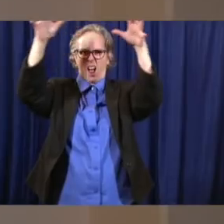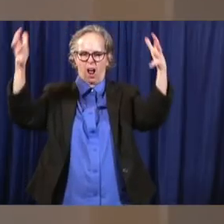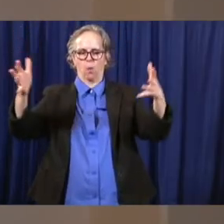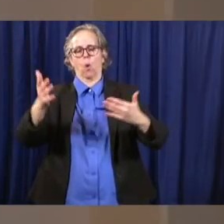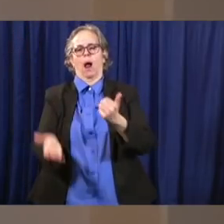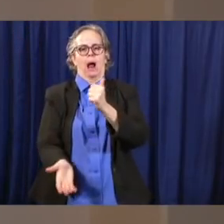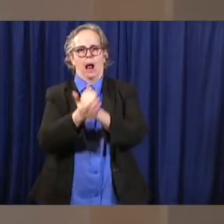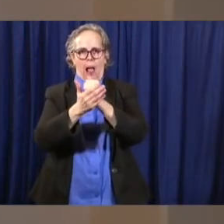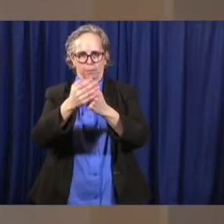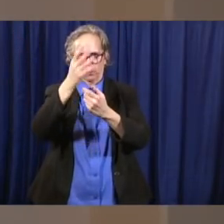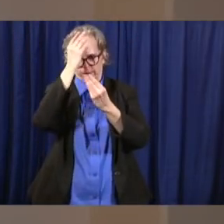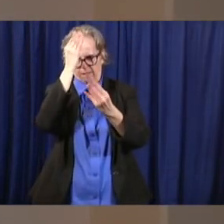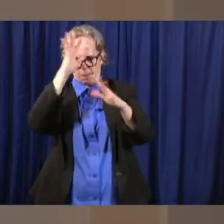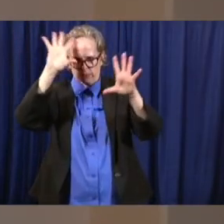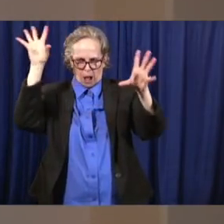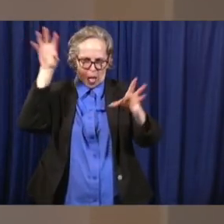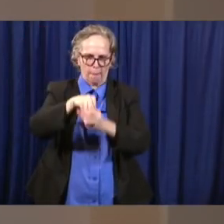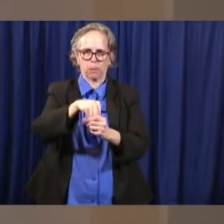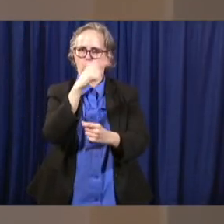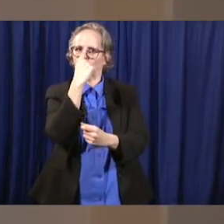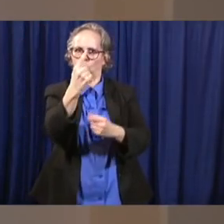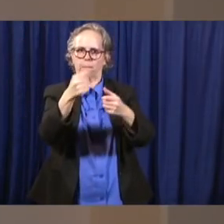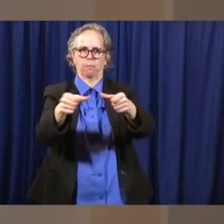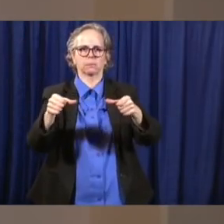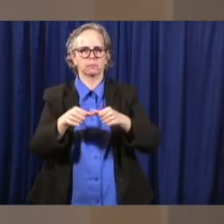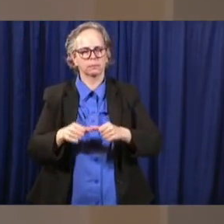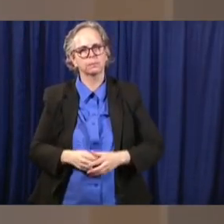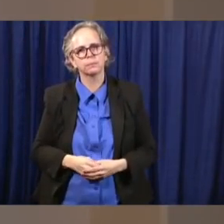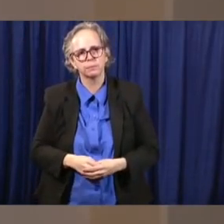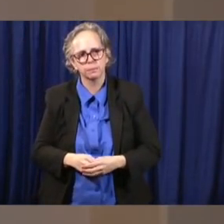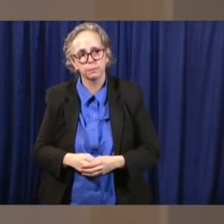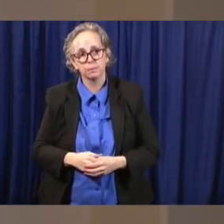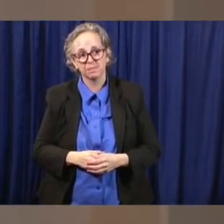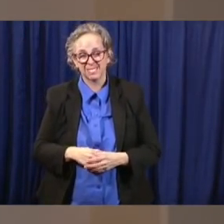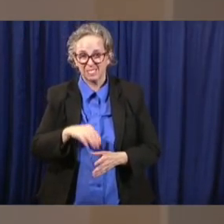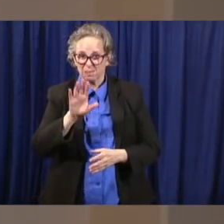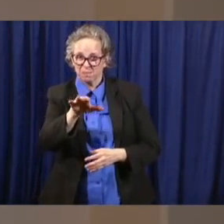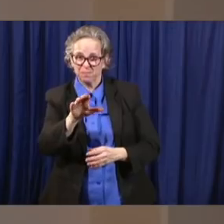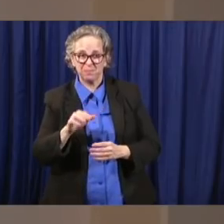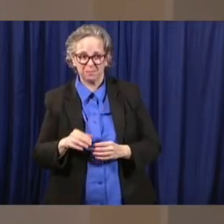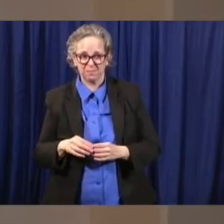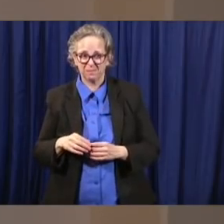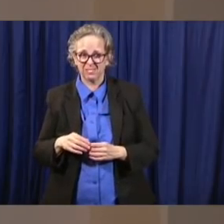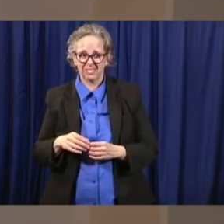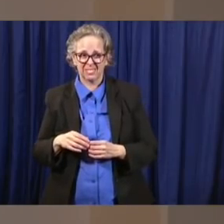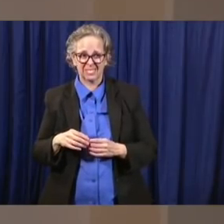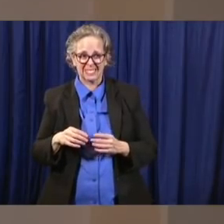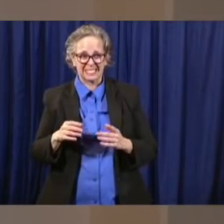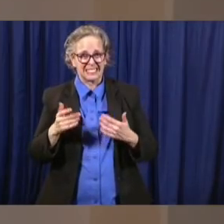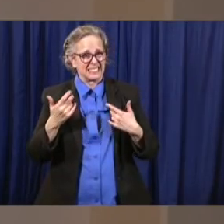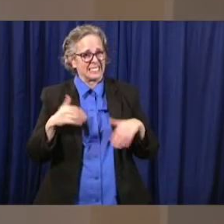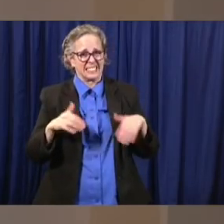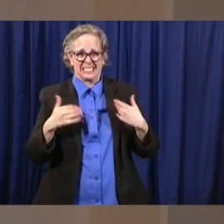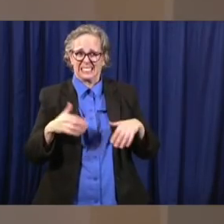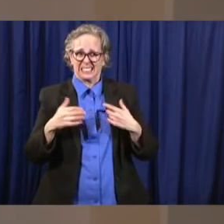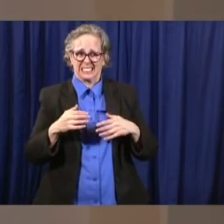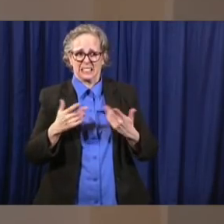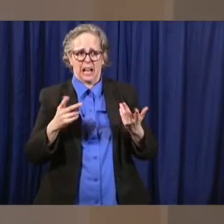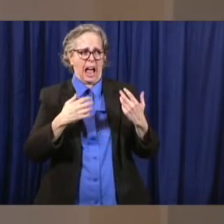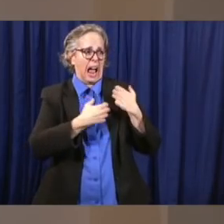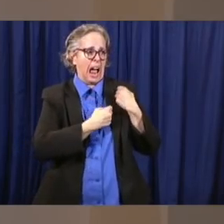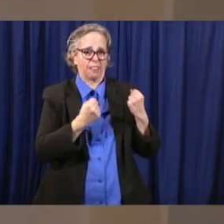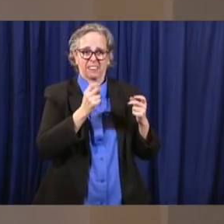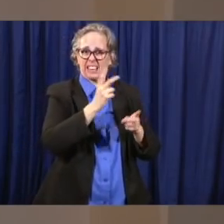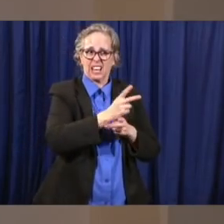this, the number of critical businesses in healthcare, in the food supply chain, manufacturers who are trying to help us ramp